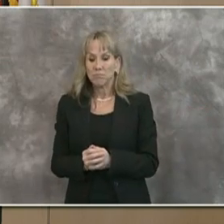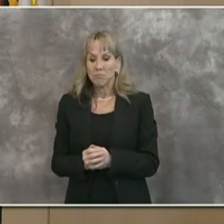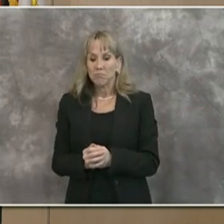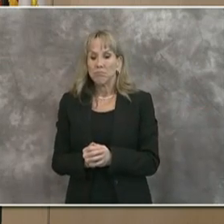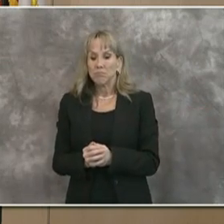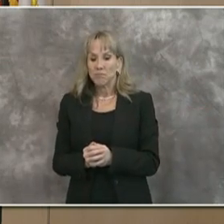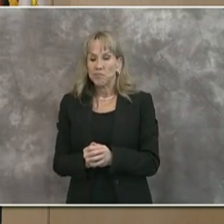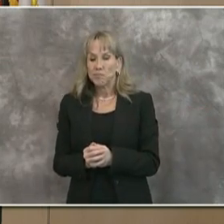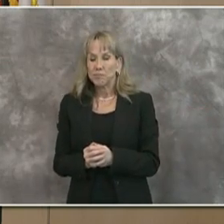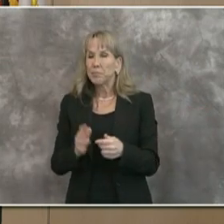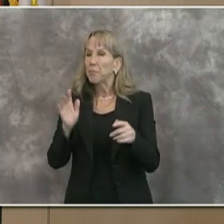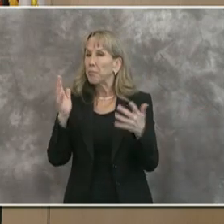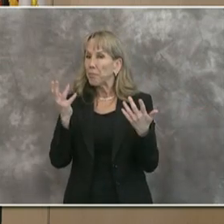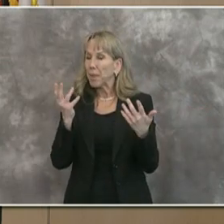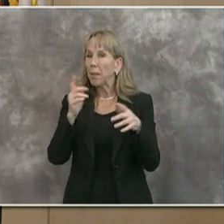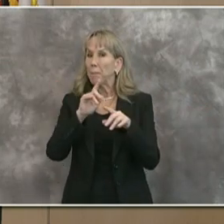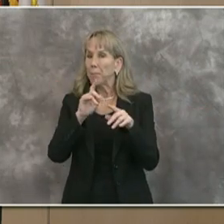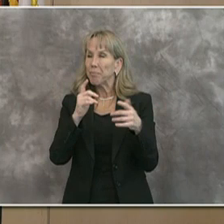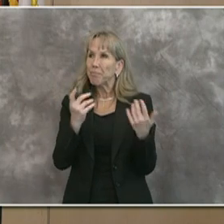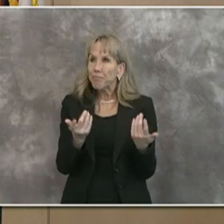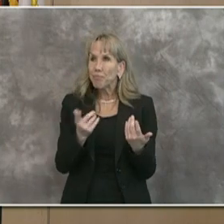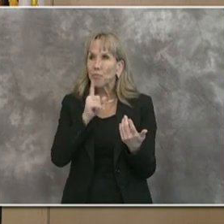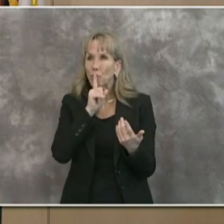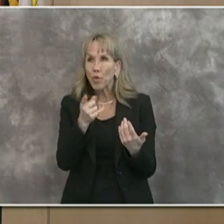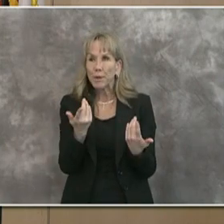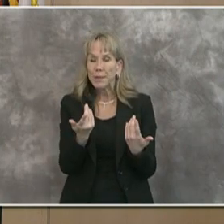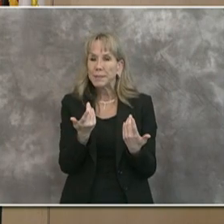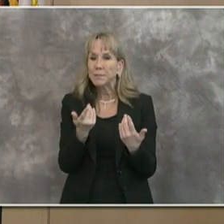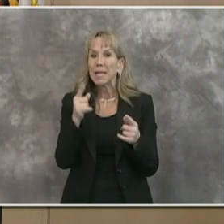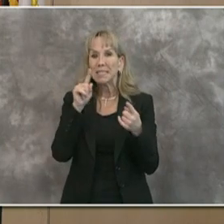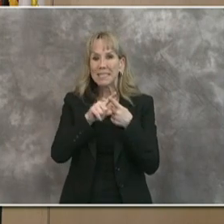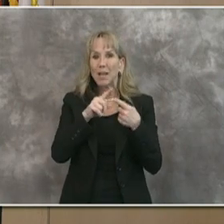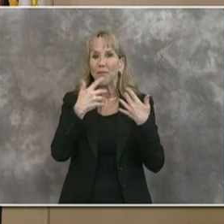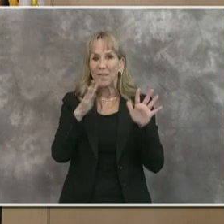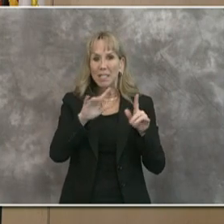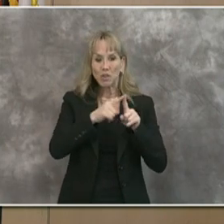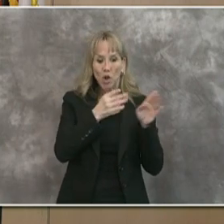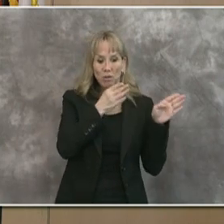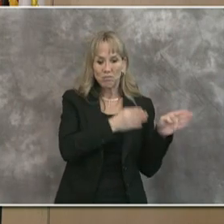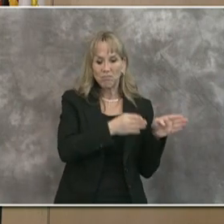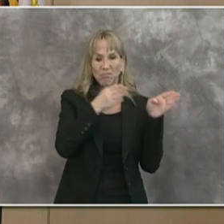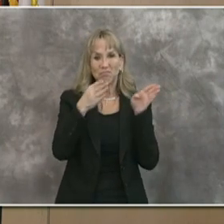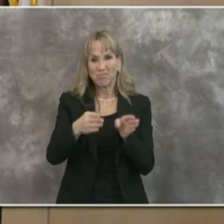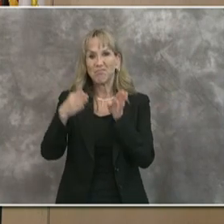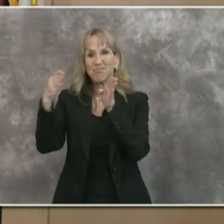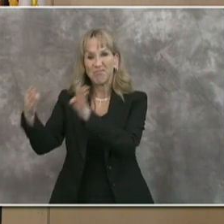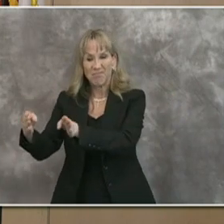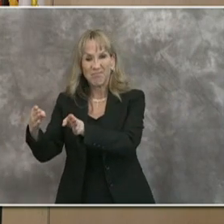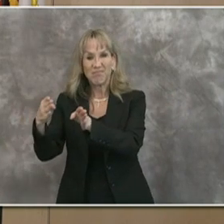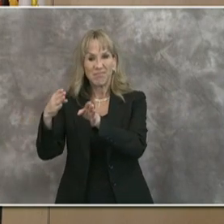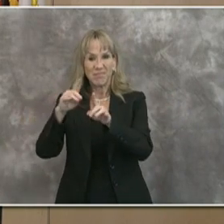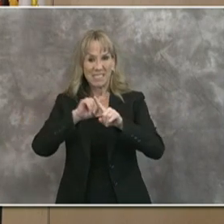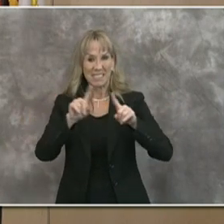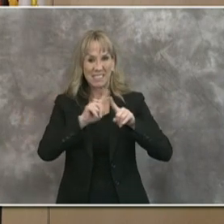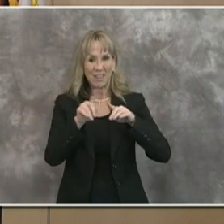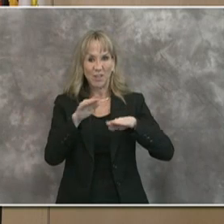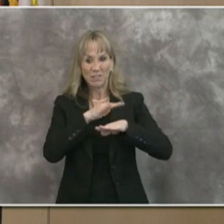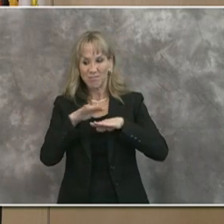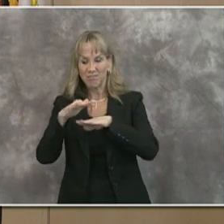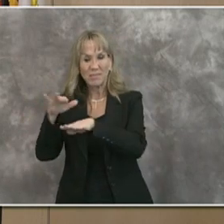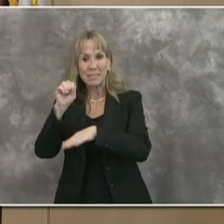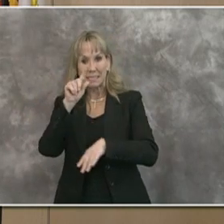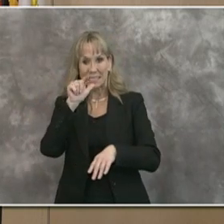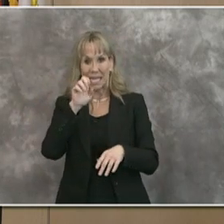we advance to the stages, the upstream stages, and we start to see the numbers go